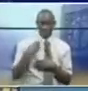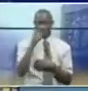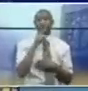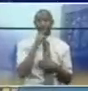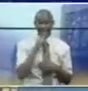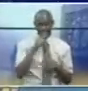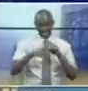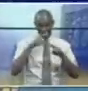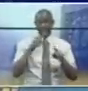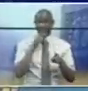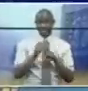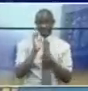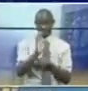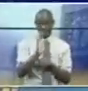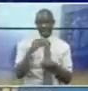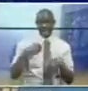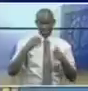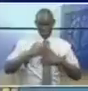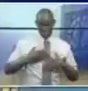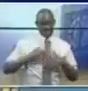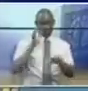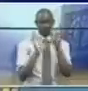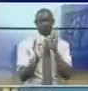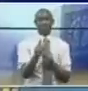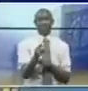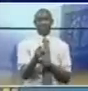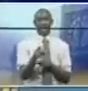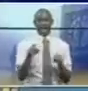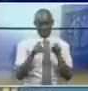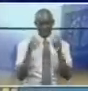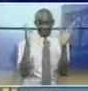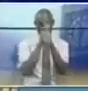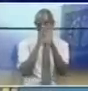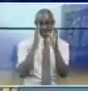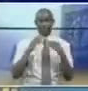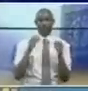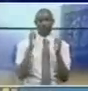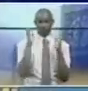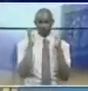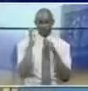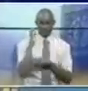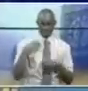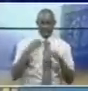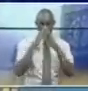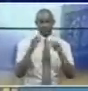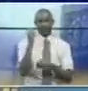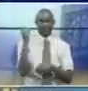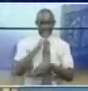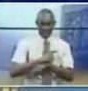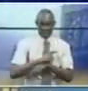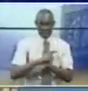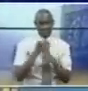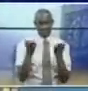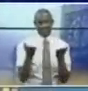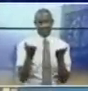his teenage brother before setting the body ablaze and subsequently hiding the remains in his house for 5 days. Here's more on that